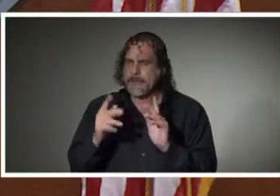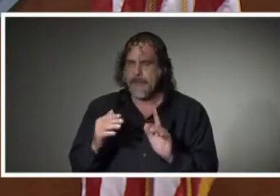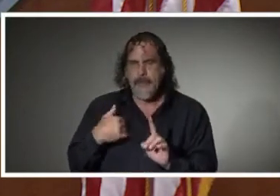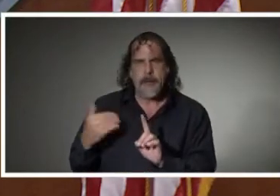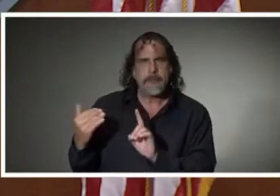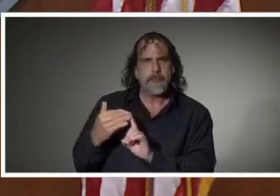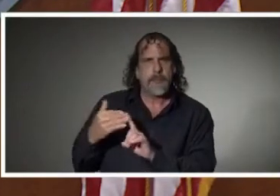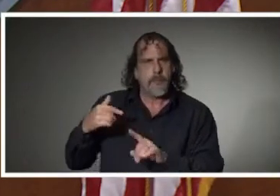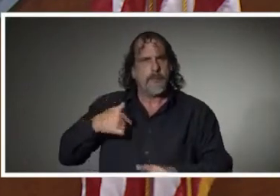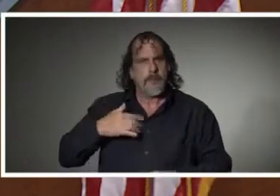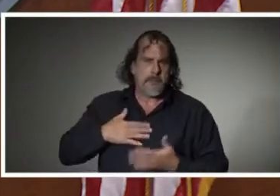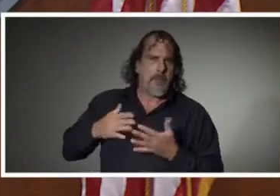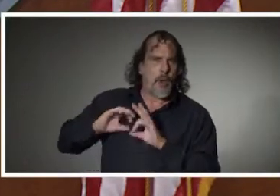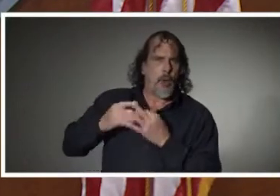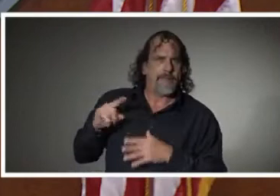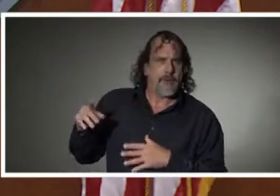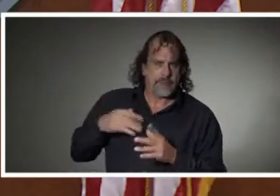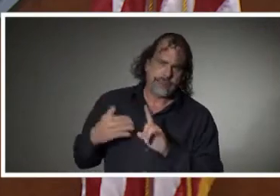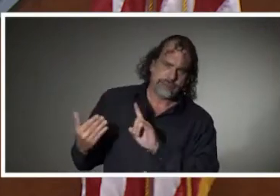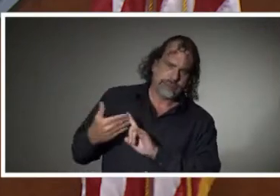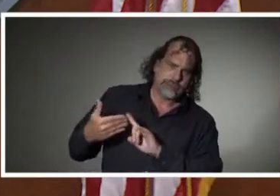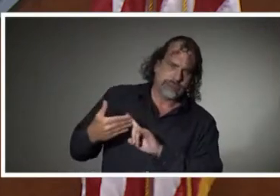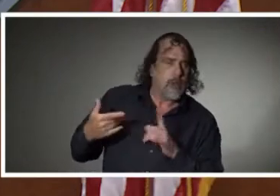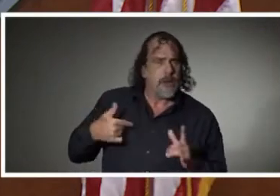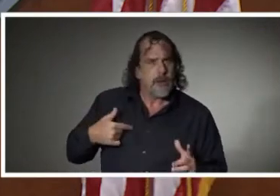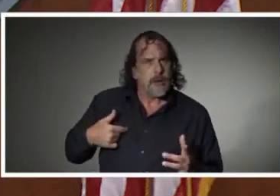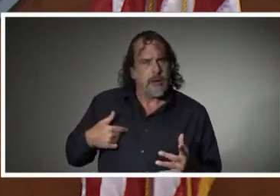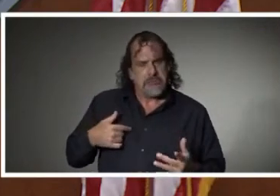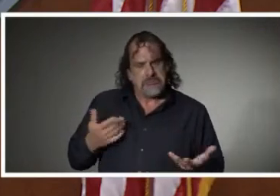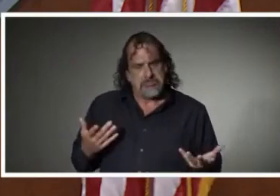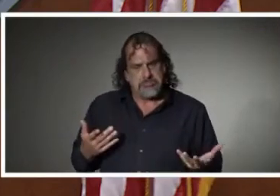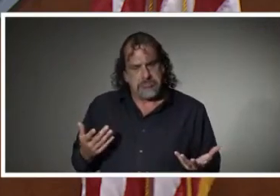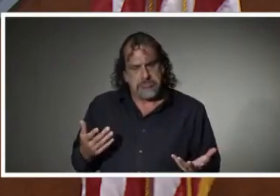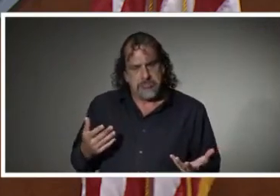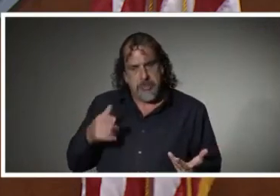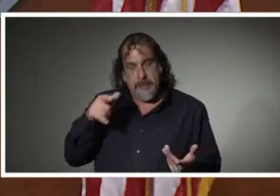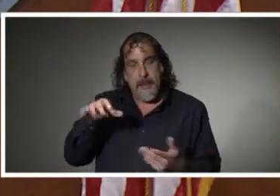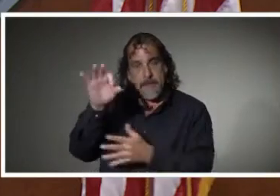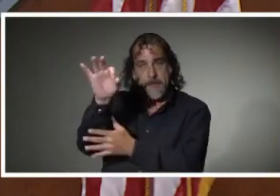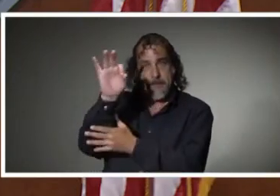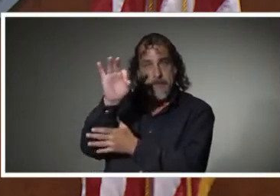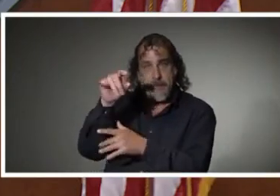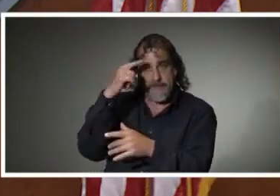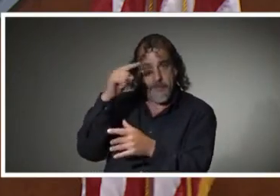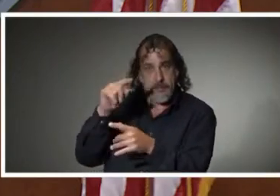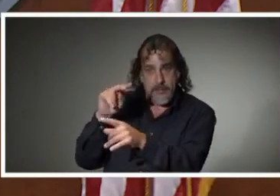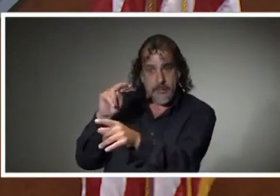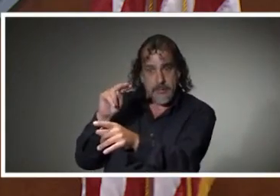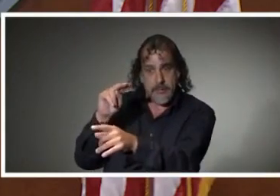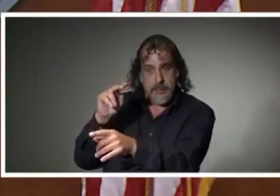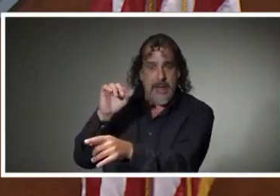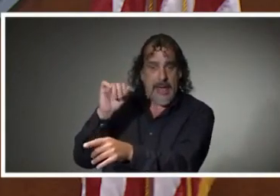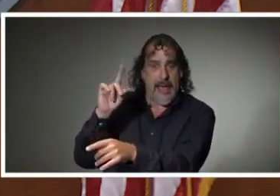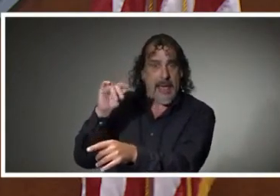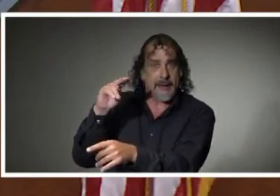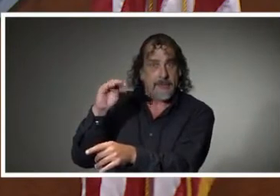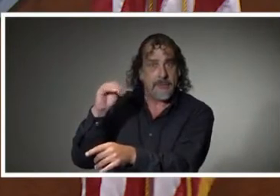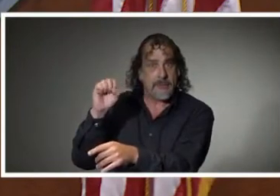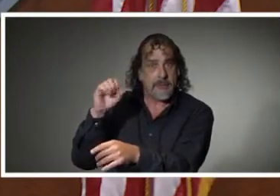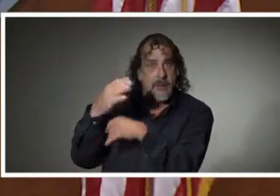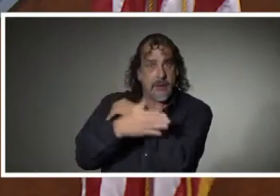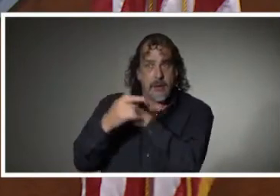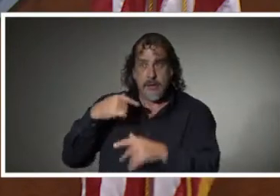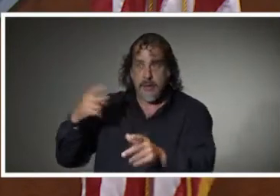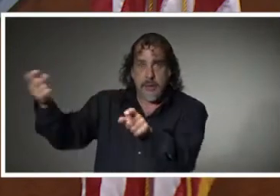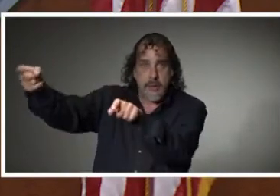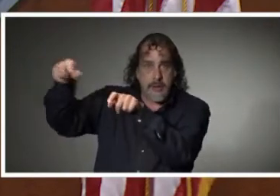my office, I'm reminded of the pastor from down in Adams County that we